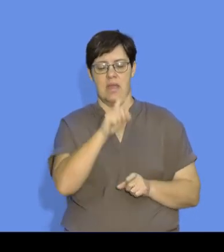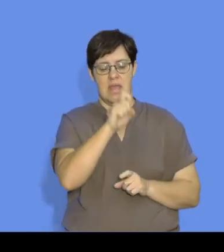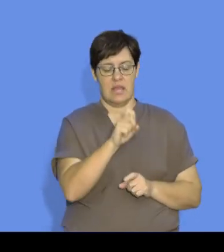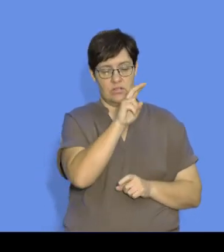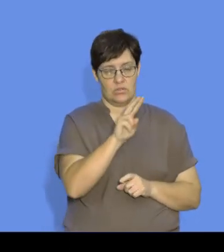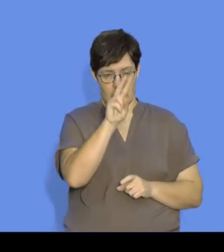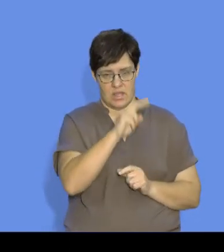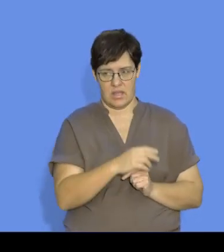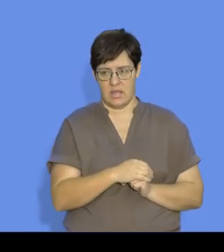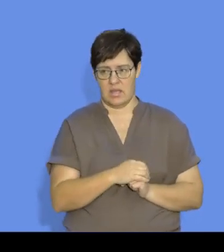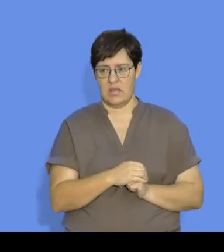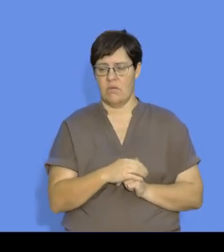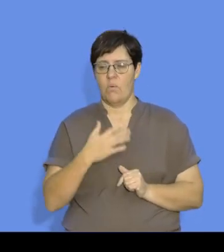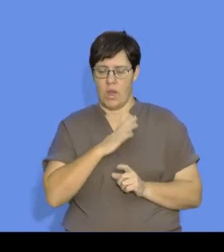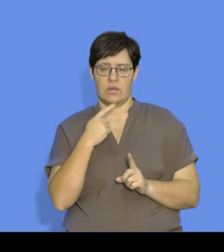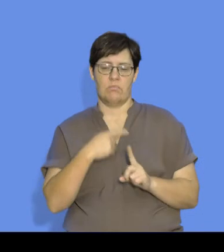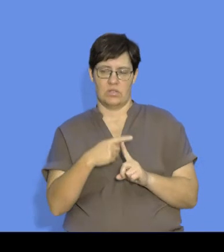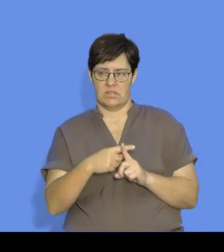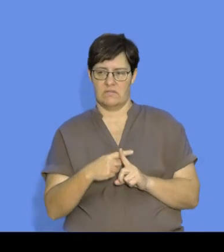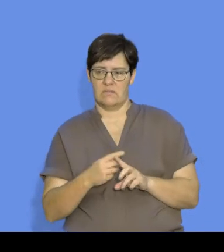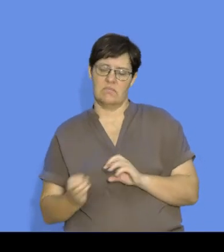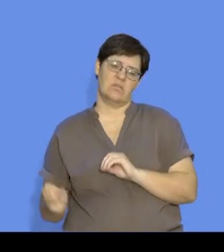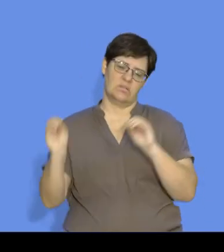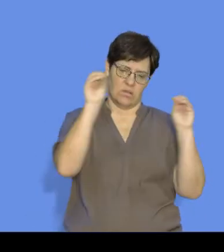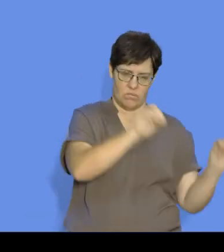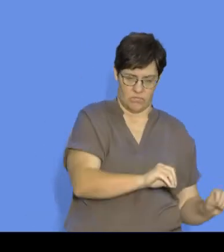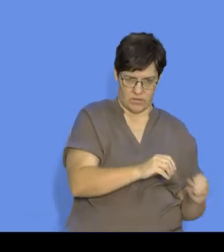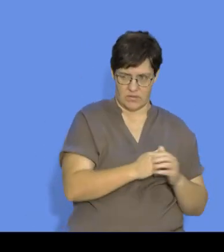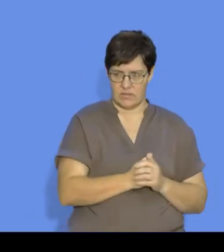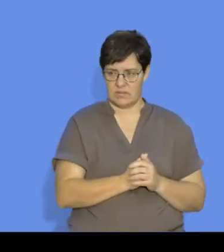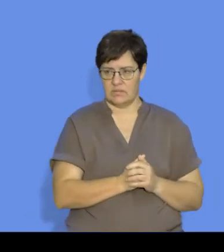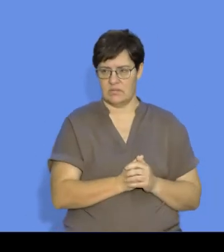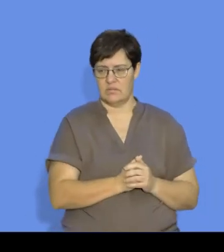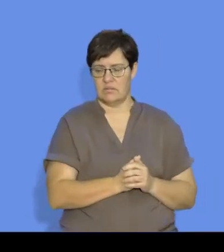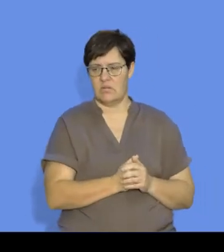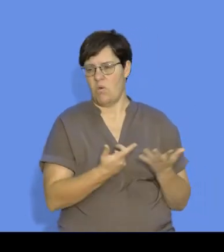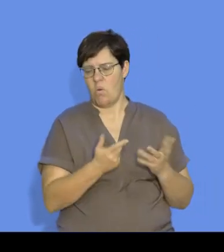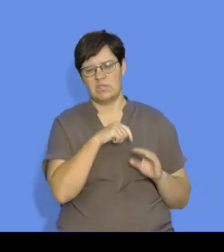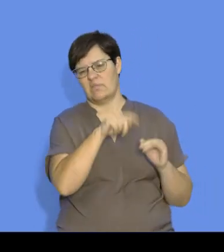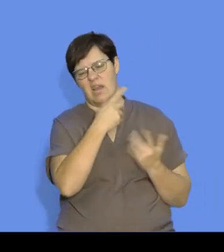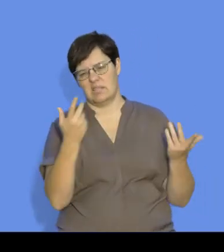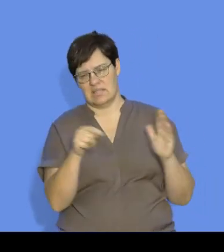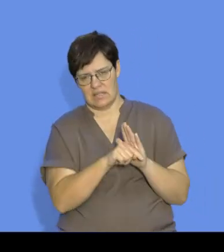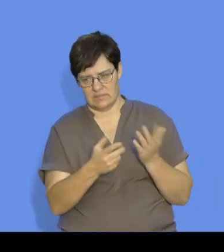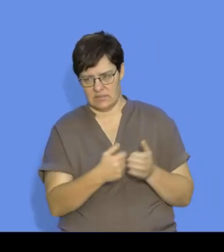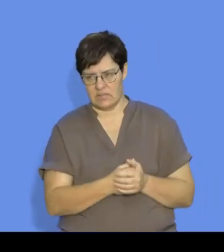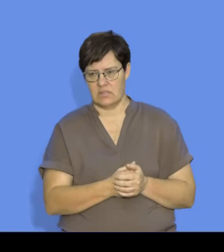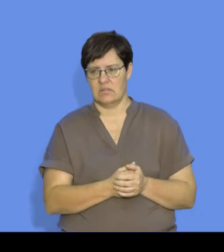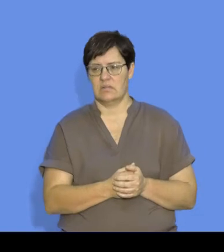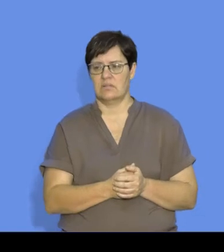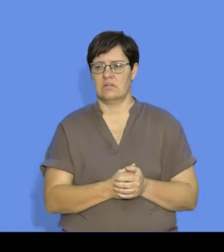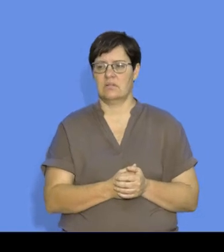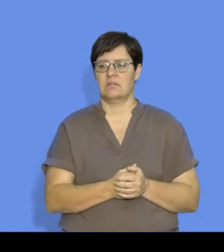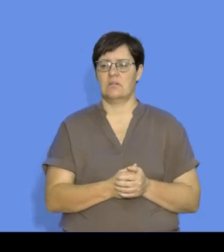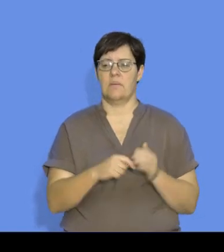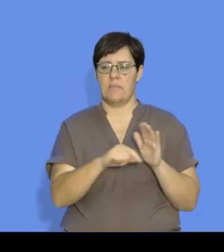squared, because I want my x squared to be positive, so I'm taking it to the other side, or I'm just dividing by a negative. And